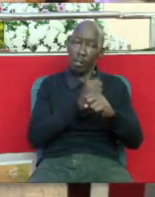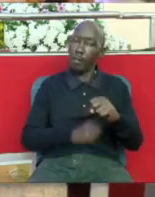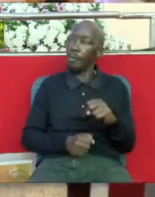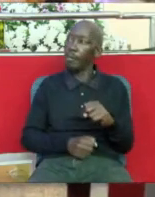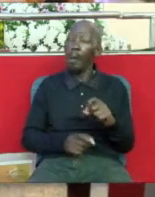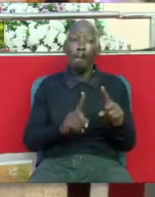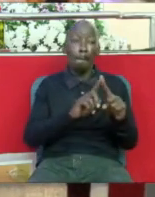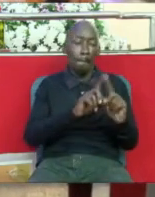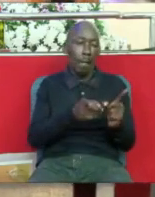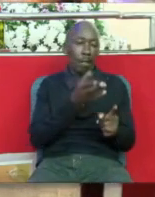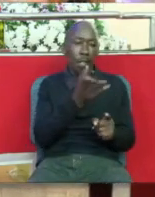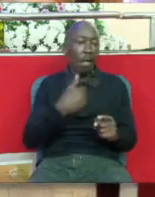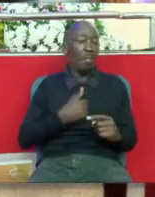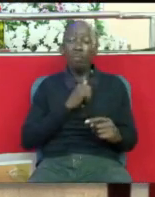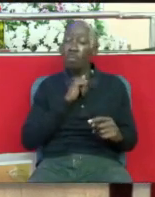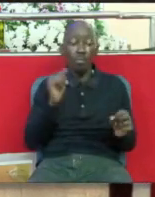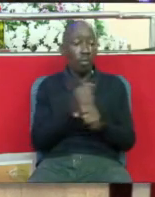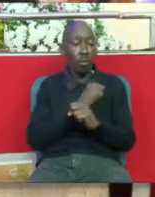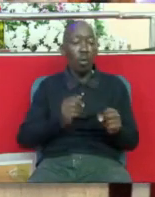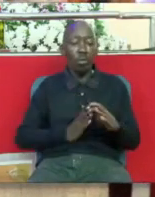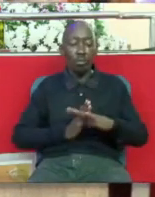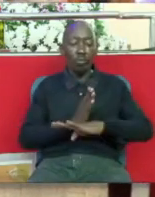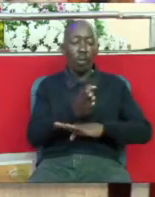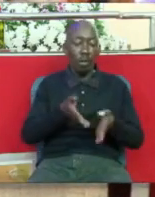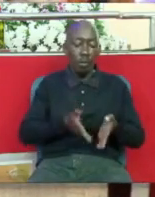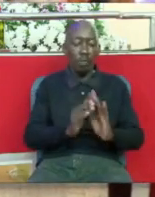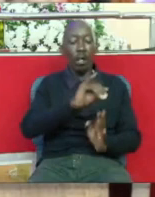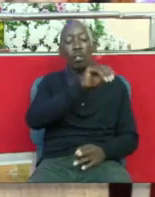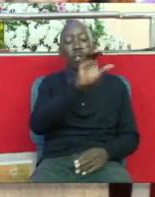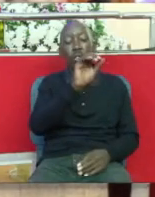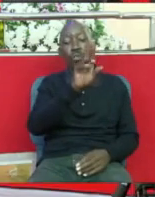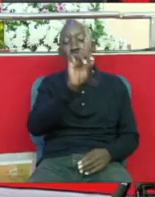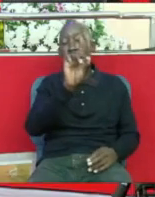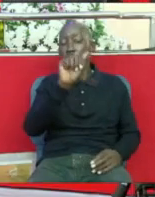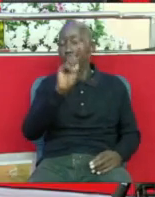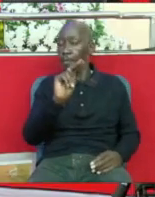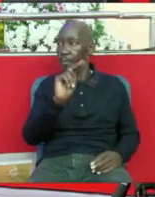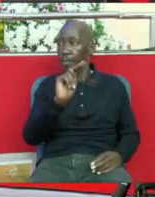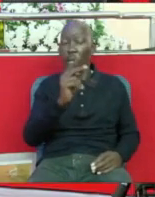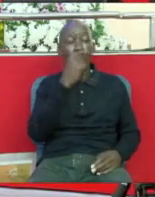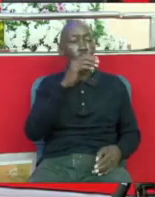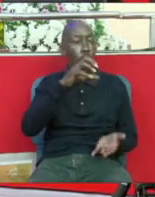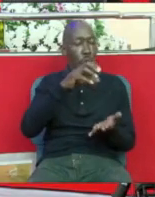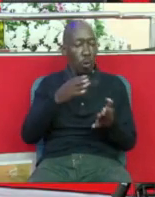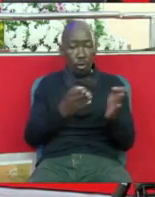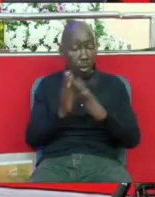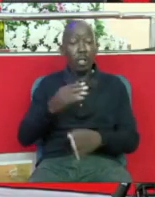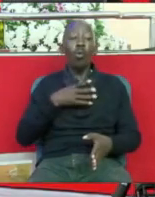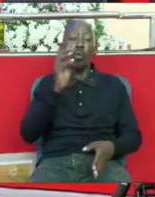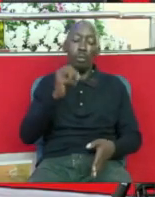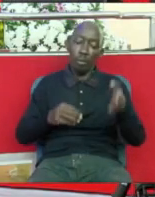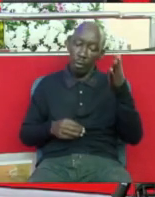But they hadn't crossed over the Jordan River. Lakini wakuwa mevuka mto wa Jordan. The opportunity had been there. Nafasi